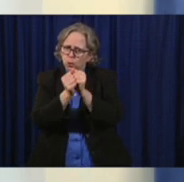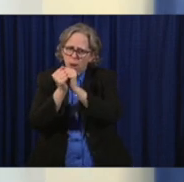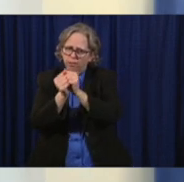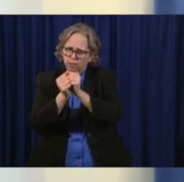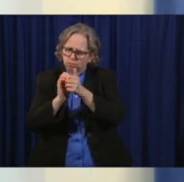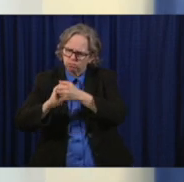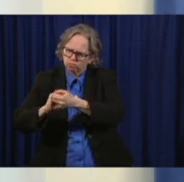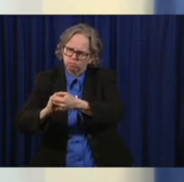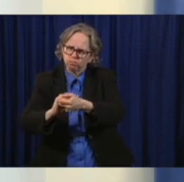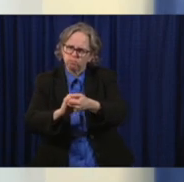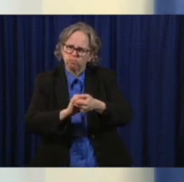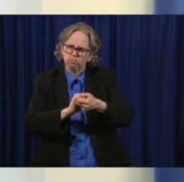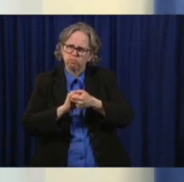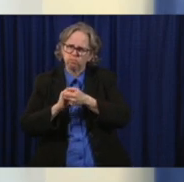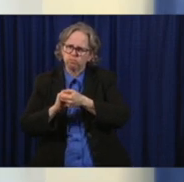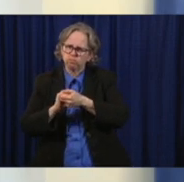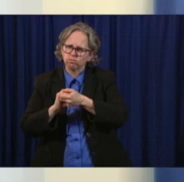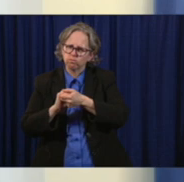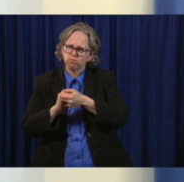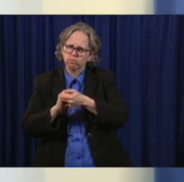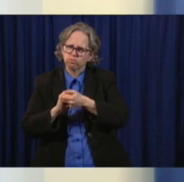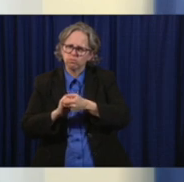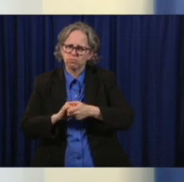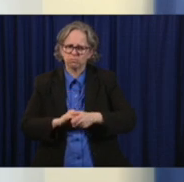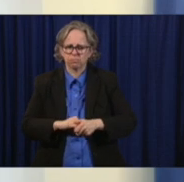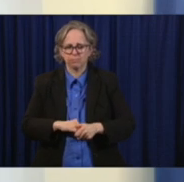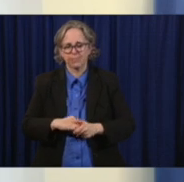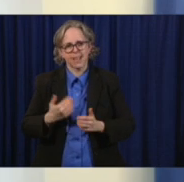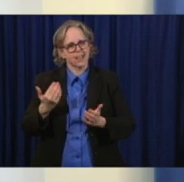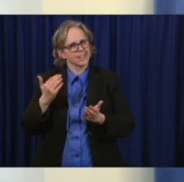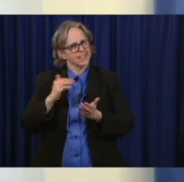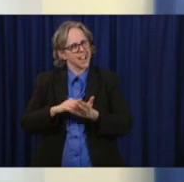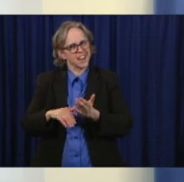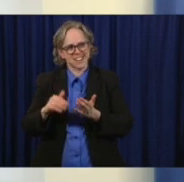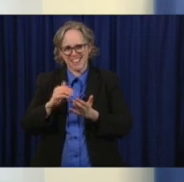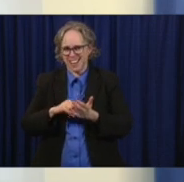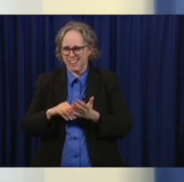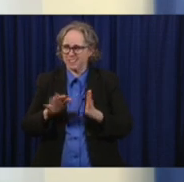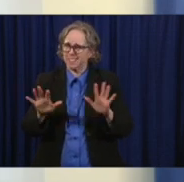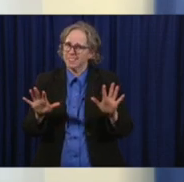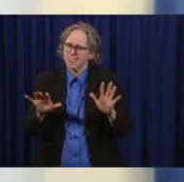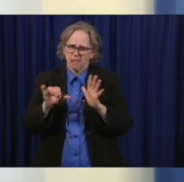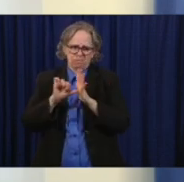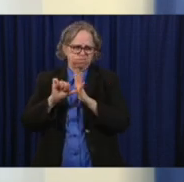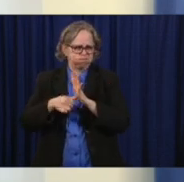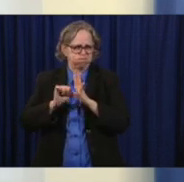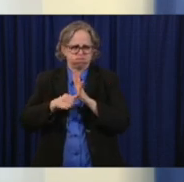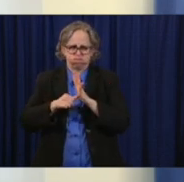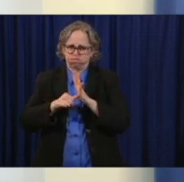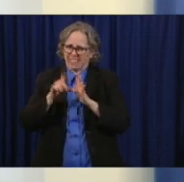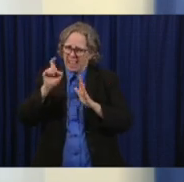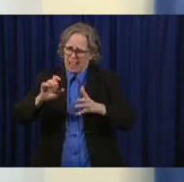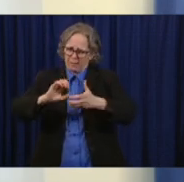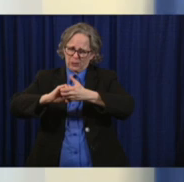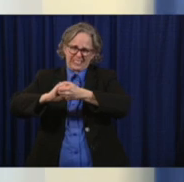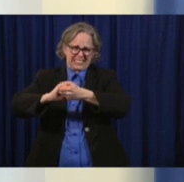I can't say enough that we really need to work together and ask for help. And on our